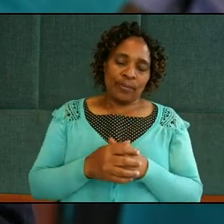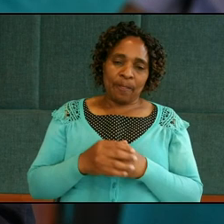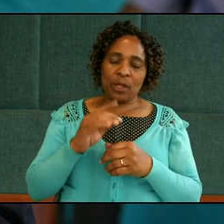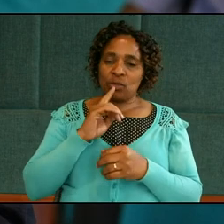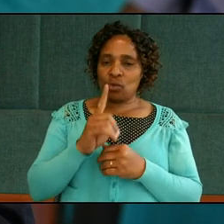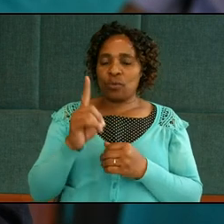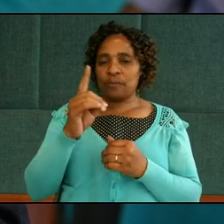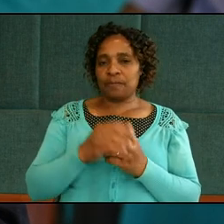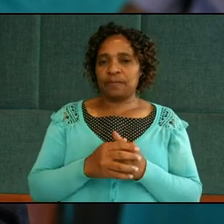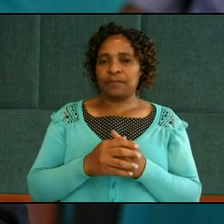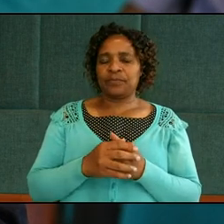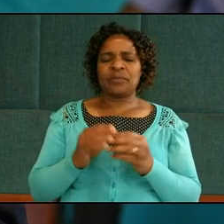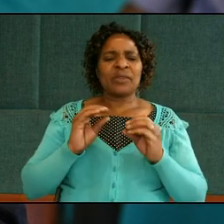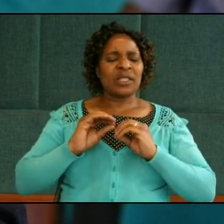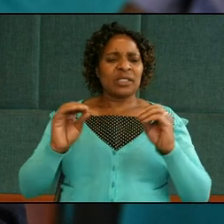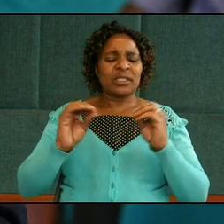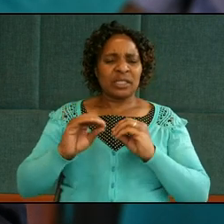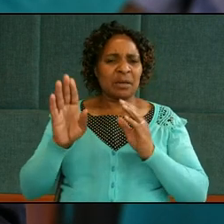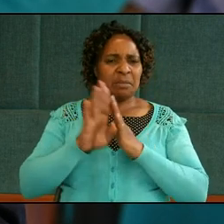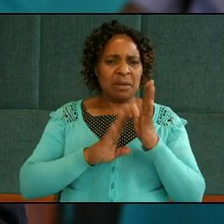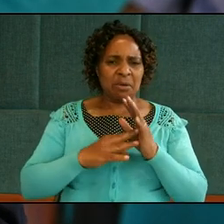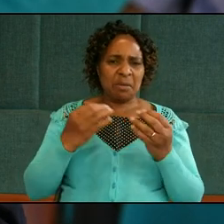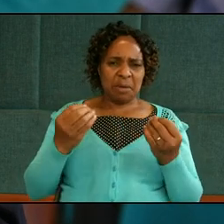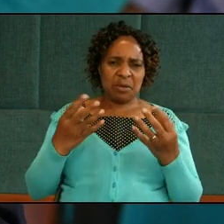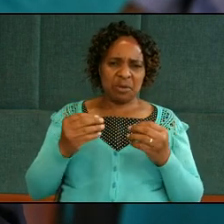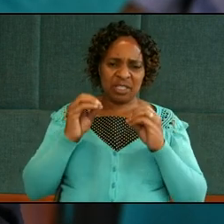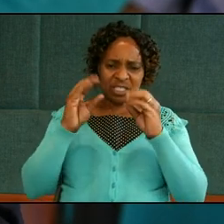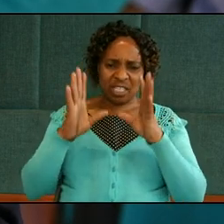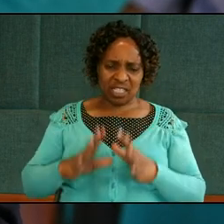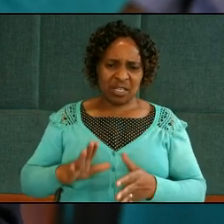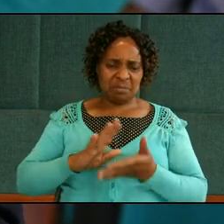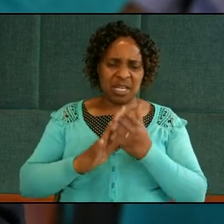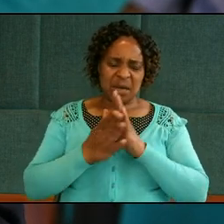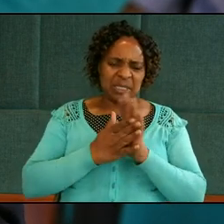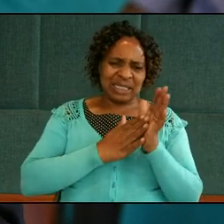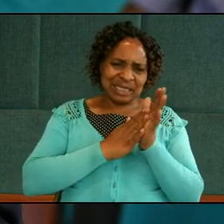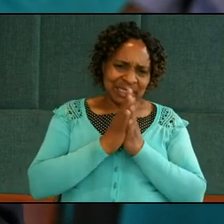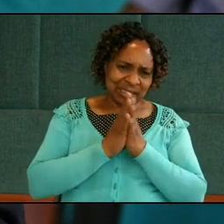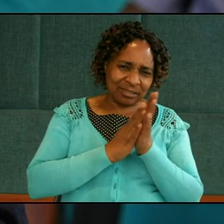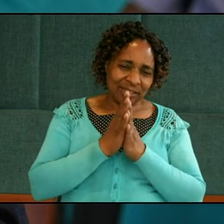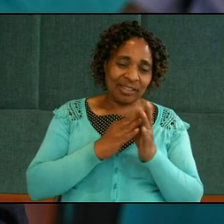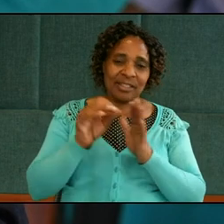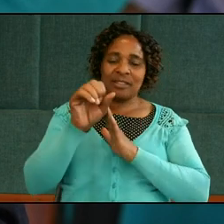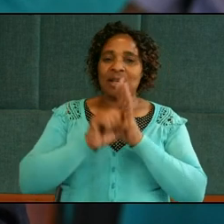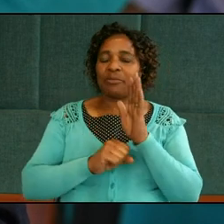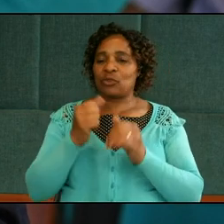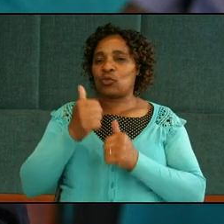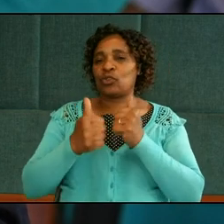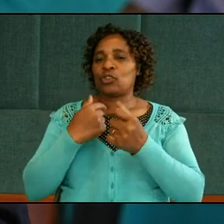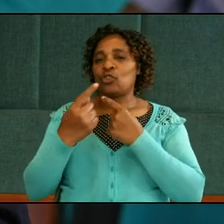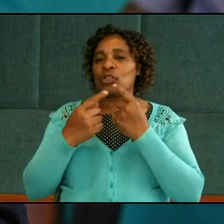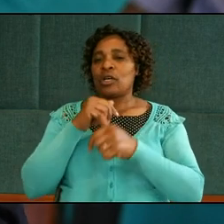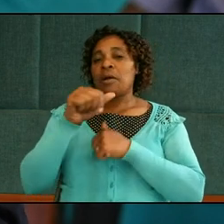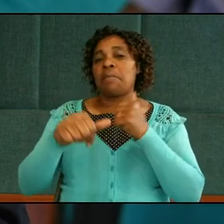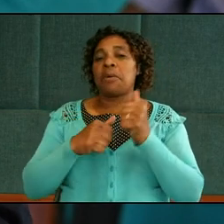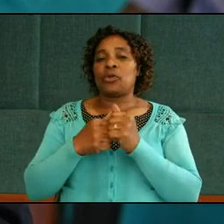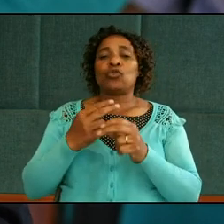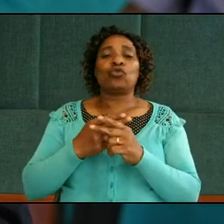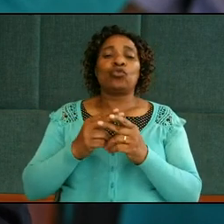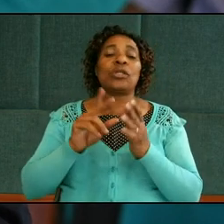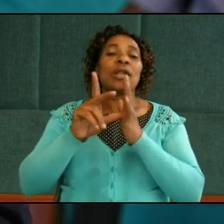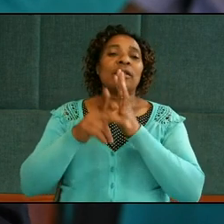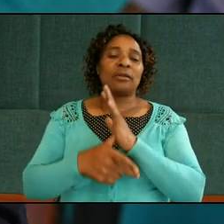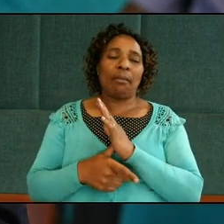And as she was teaching Bible, many of the teachers began to become interested in the subject that she was talking about. And sooner or